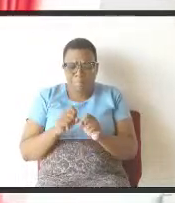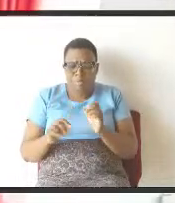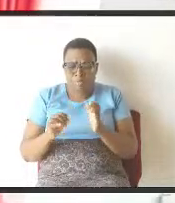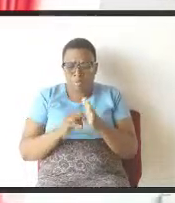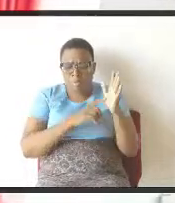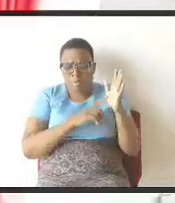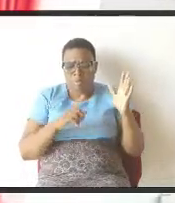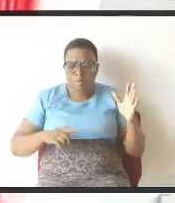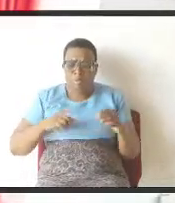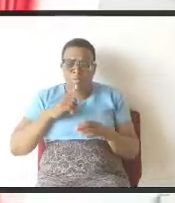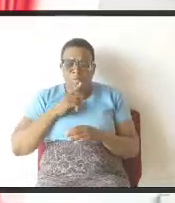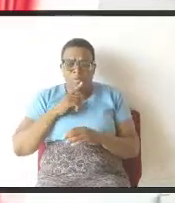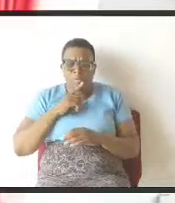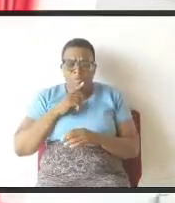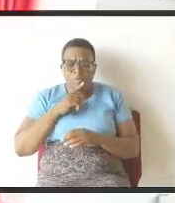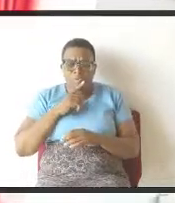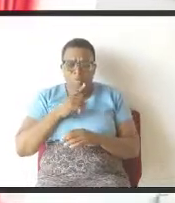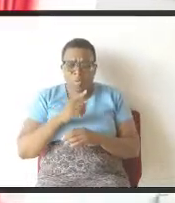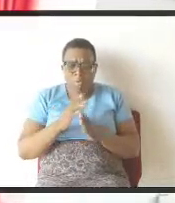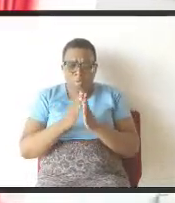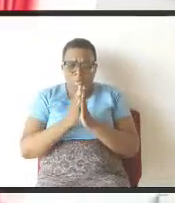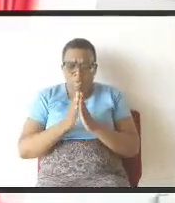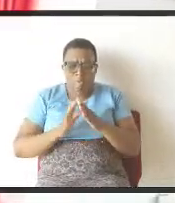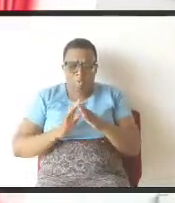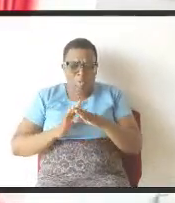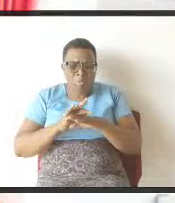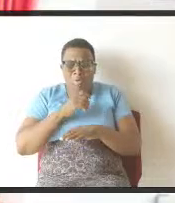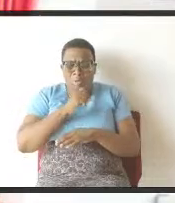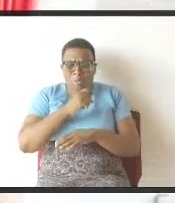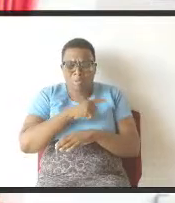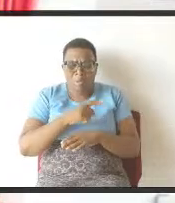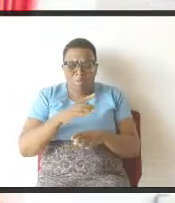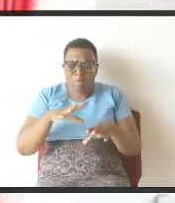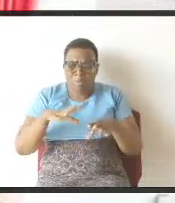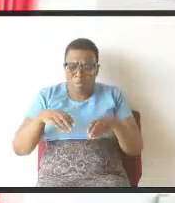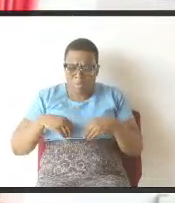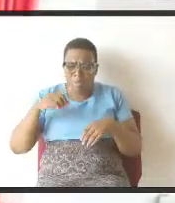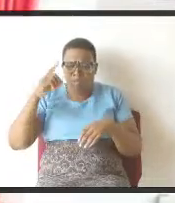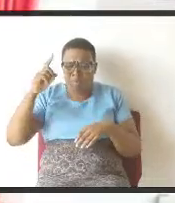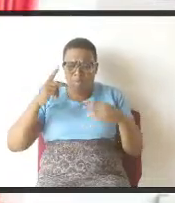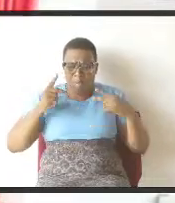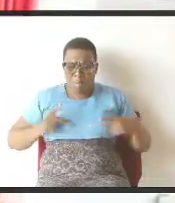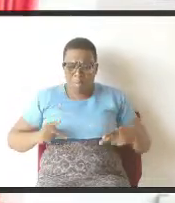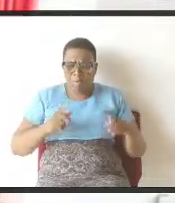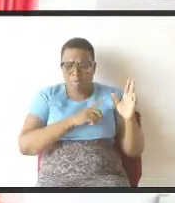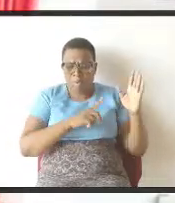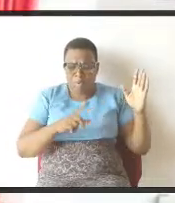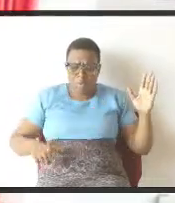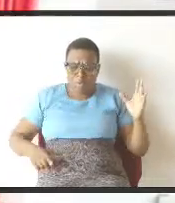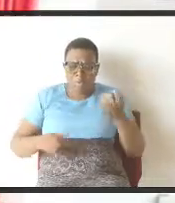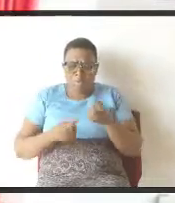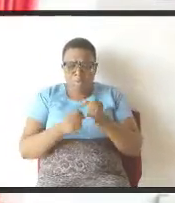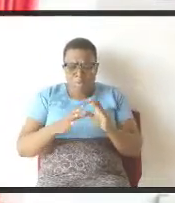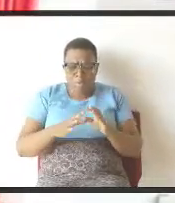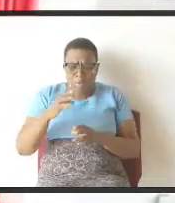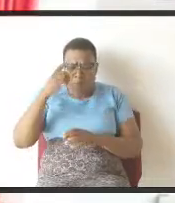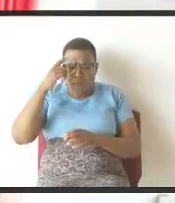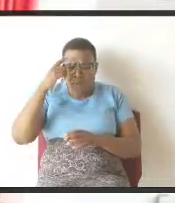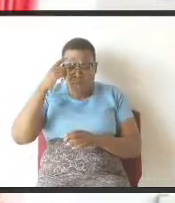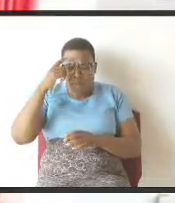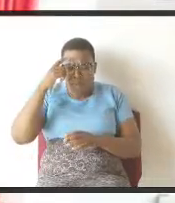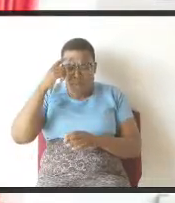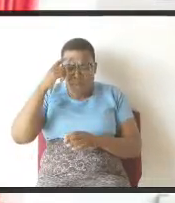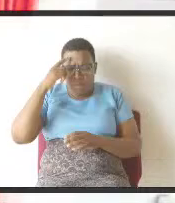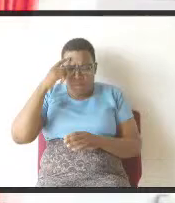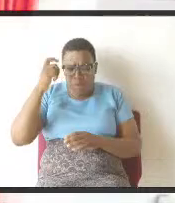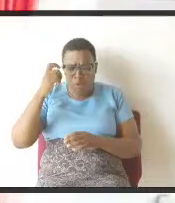truly, as we just pray, at an early age, they will come to know you as personal Lord and Savior, because we need the